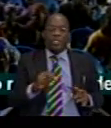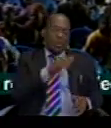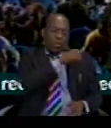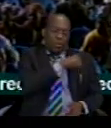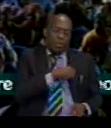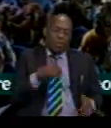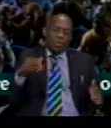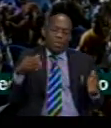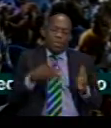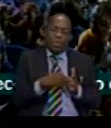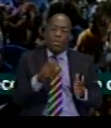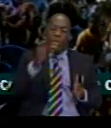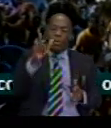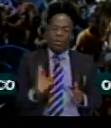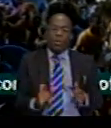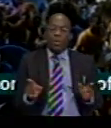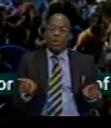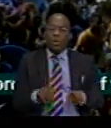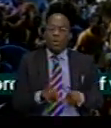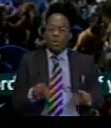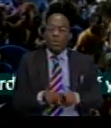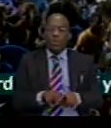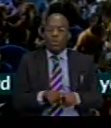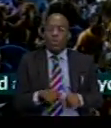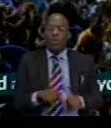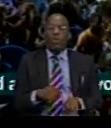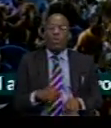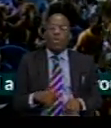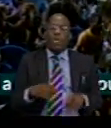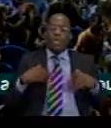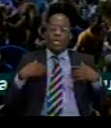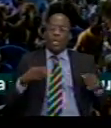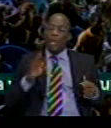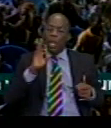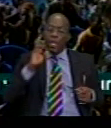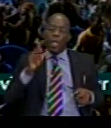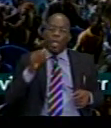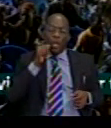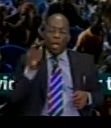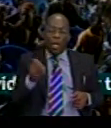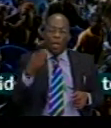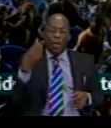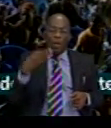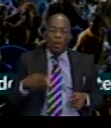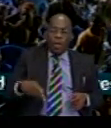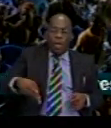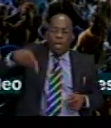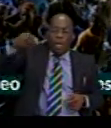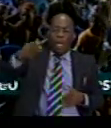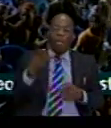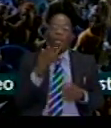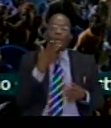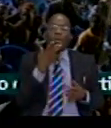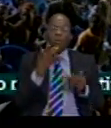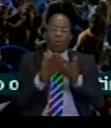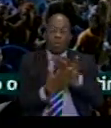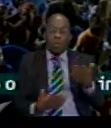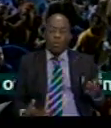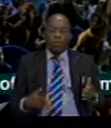also healed her of first stage high blood pressure after a year. and few months of